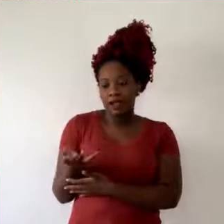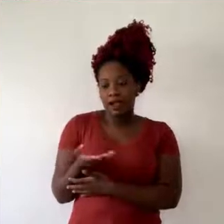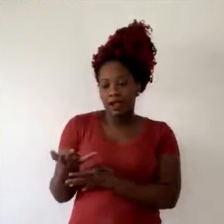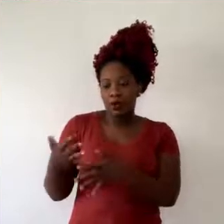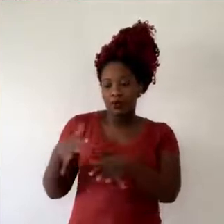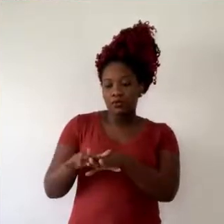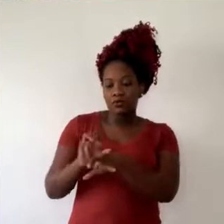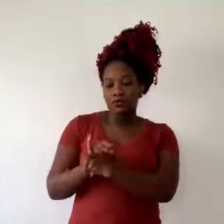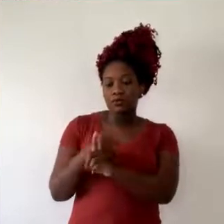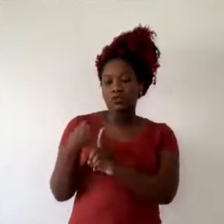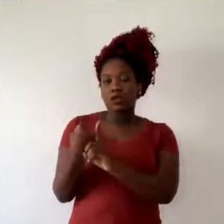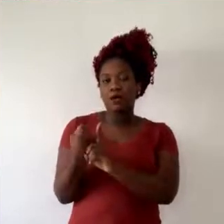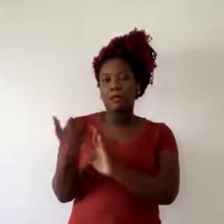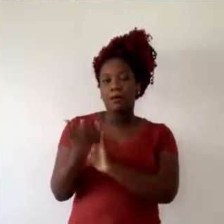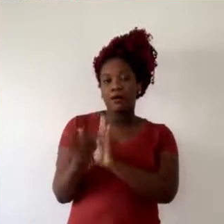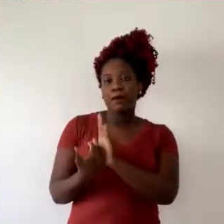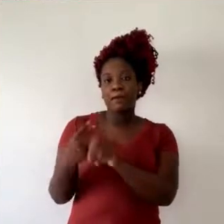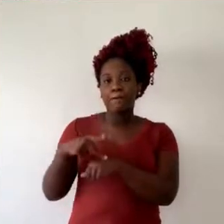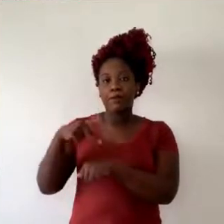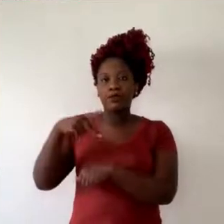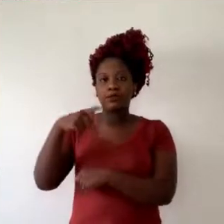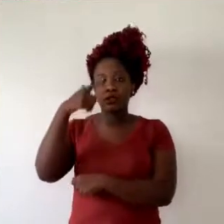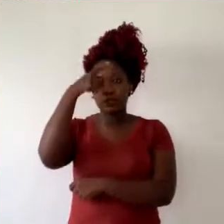to accelerate